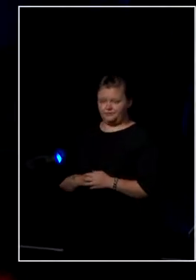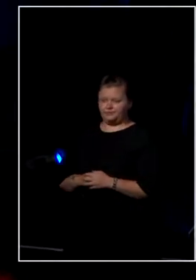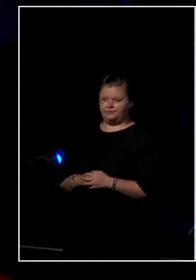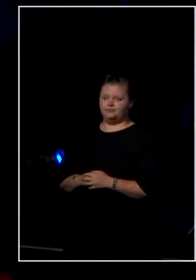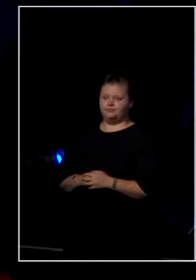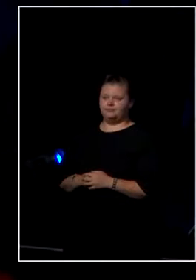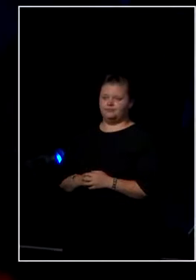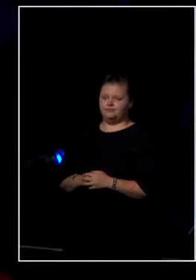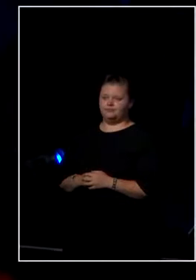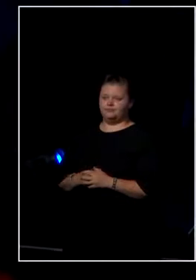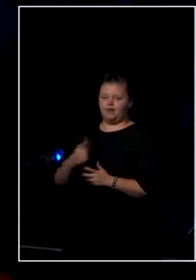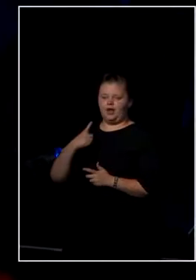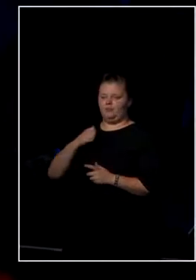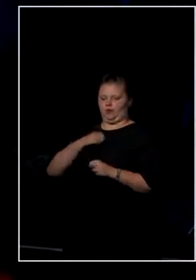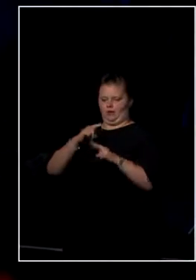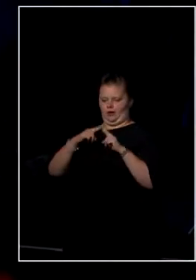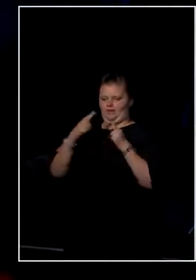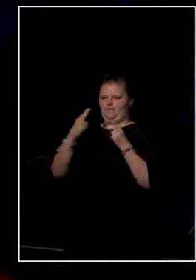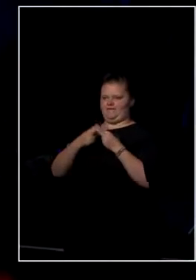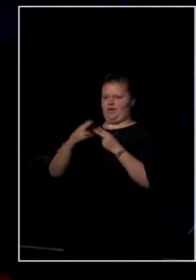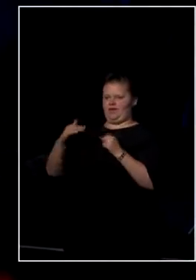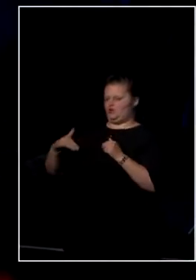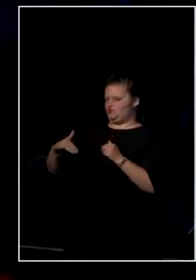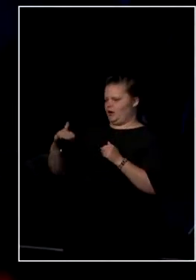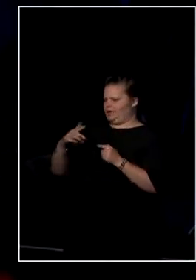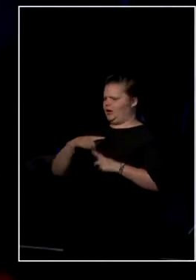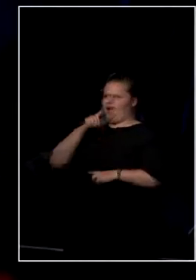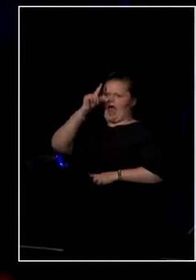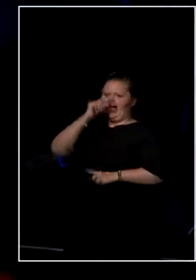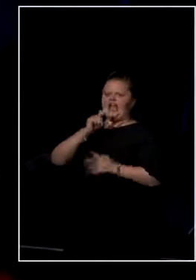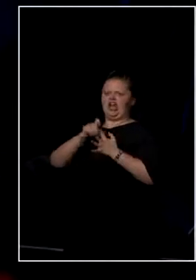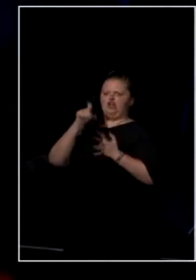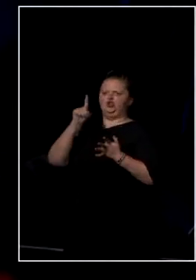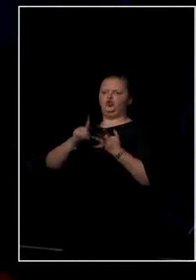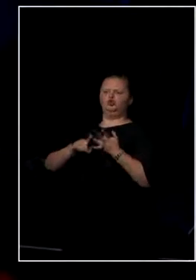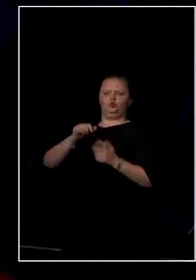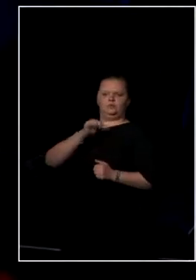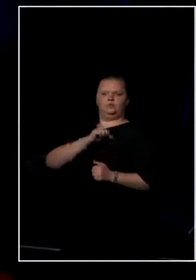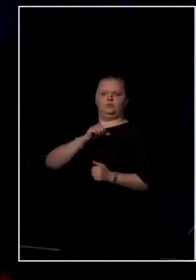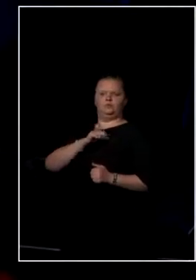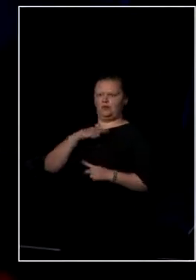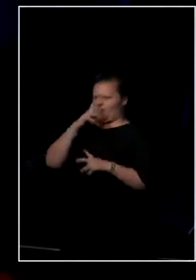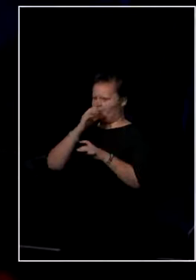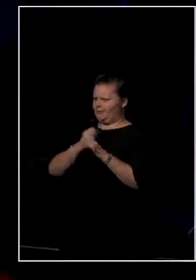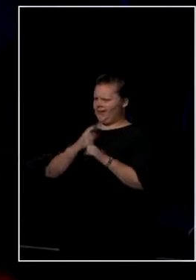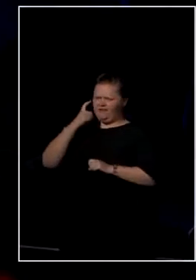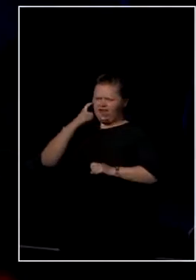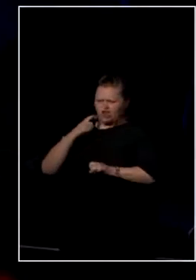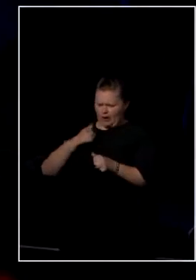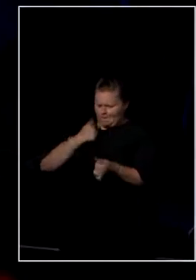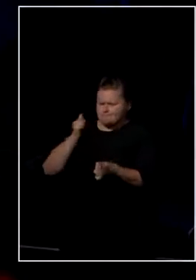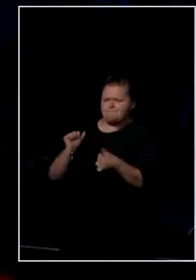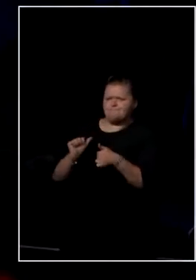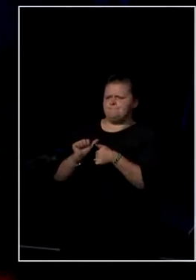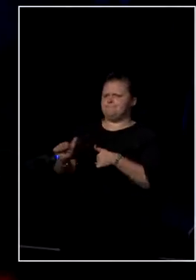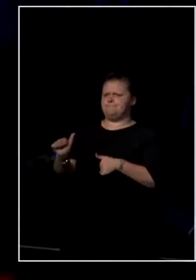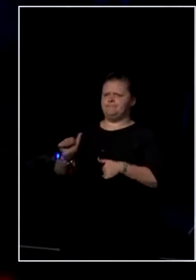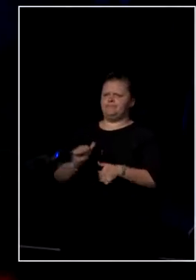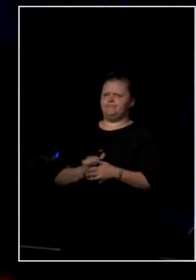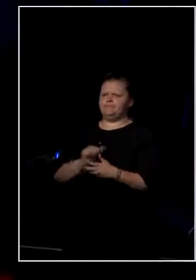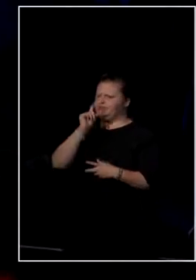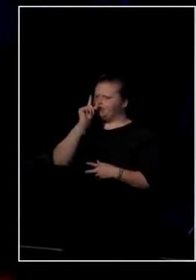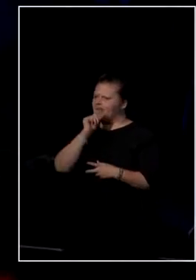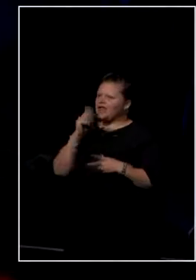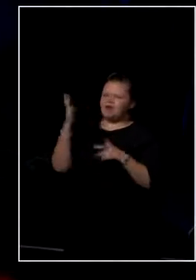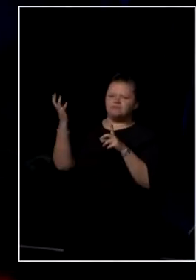I, because my family raised me with a can-do attitude, I was raised to believe if I just tried my best, I would be able to